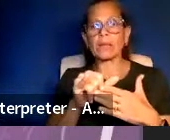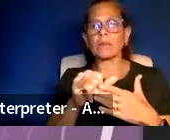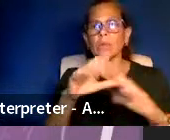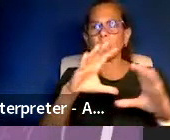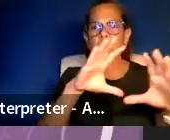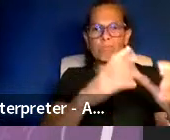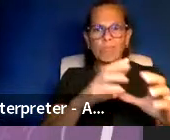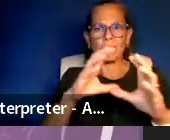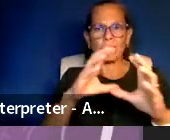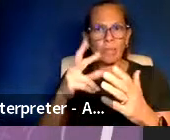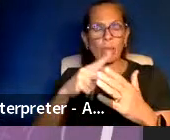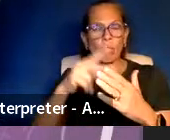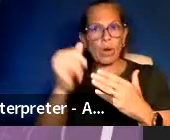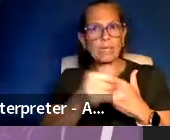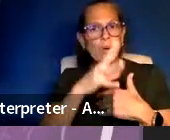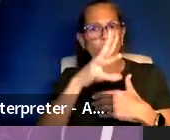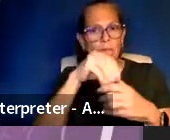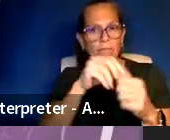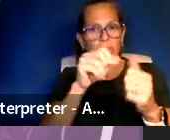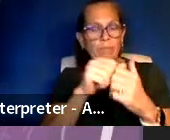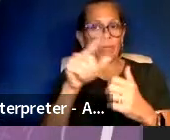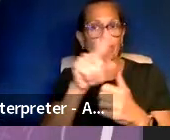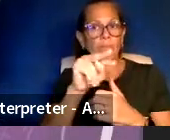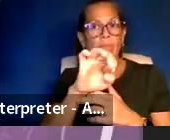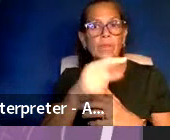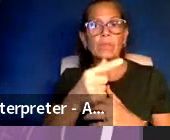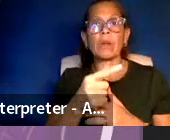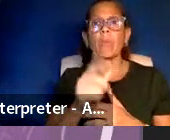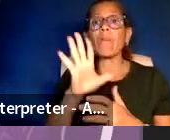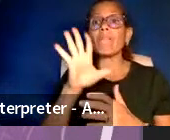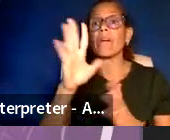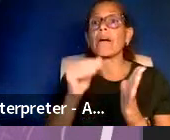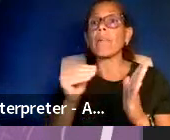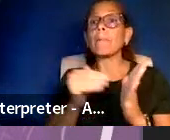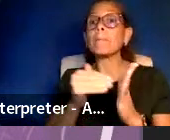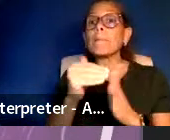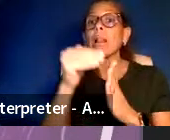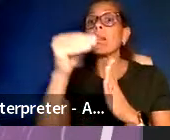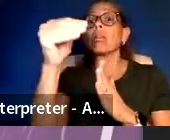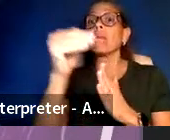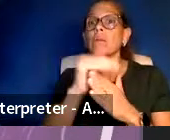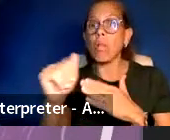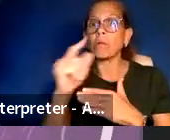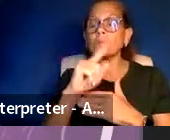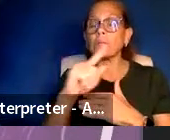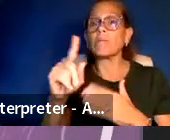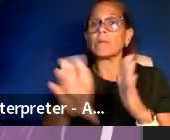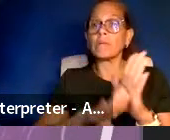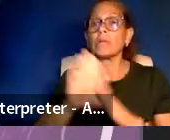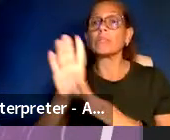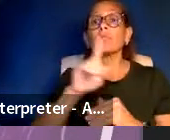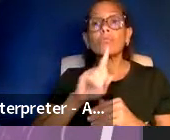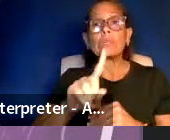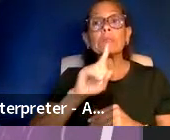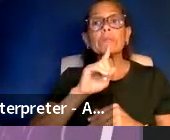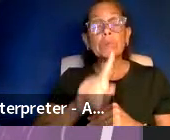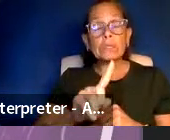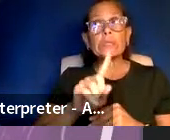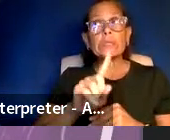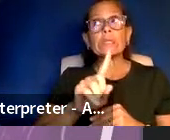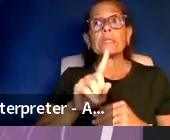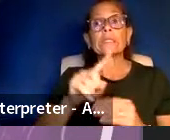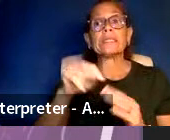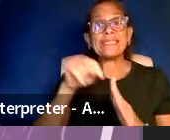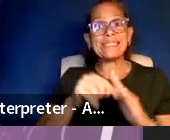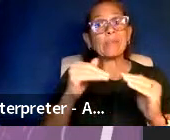of projects and what goes into zoning. This would be about $5 billion of development. We should be seeing some real